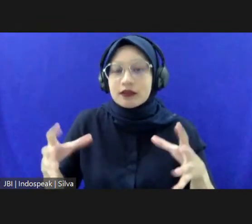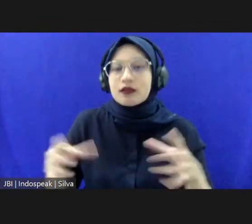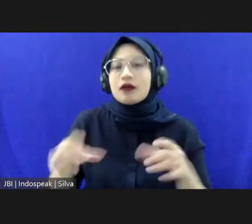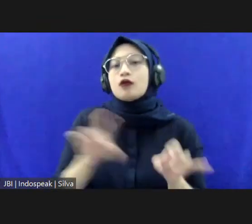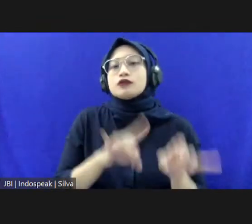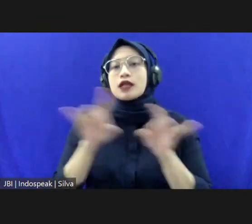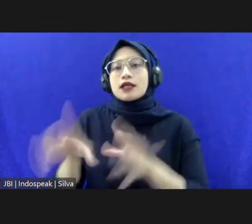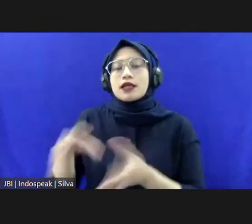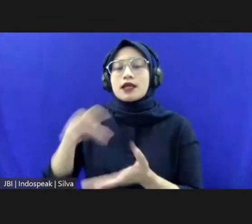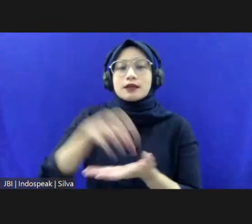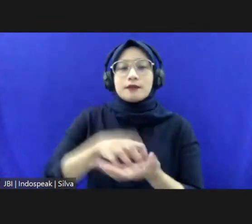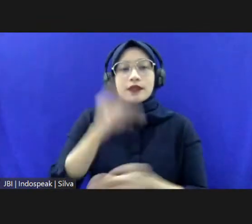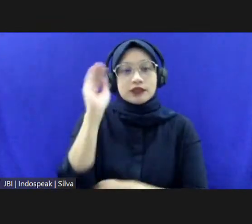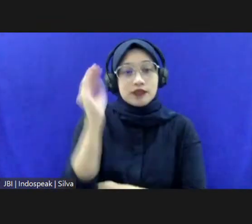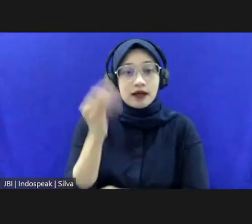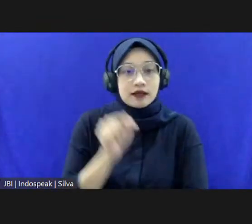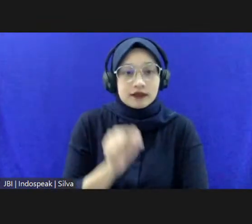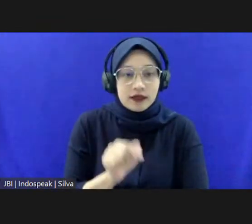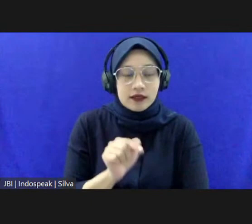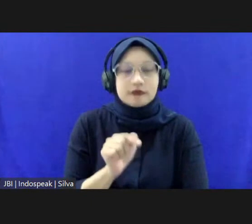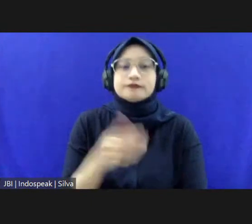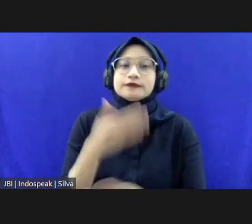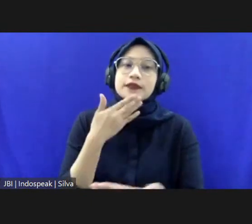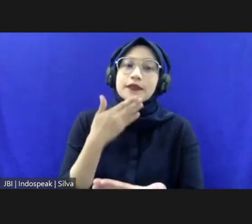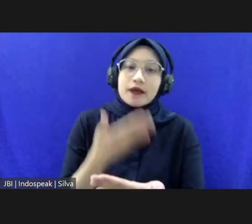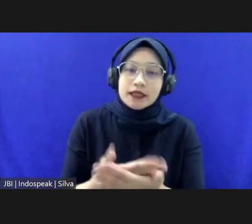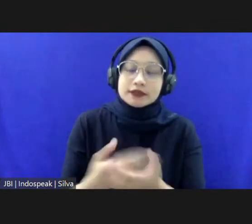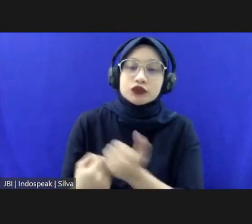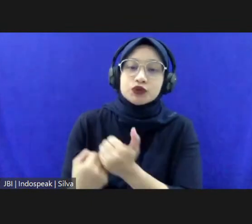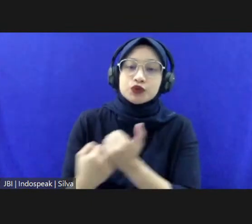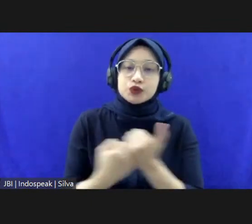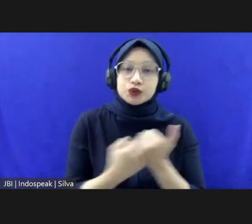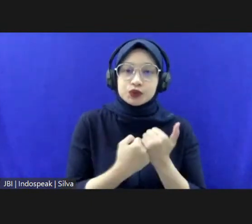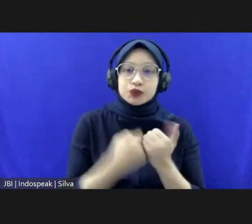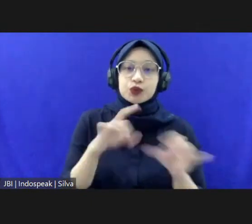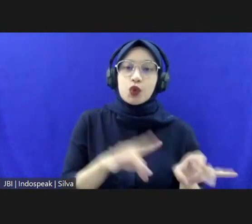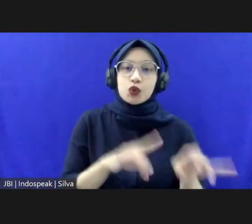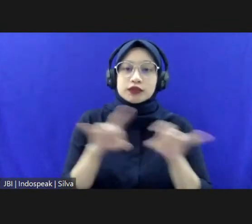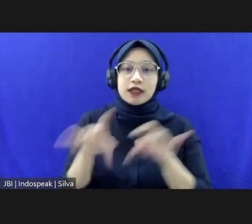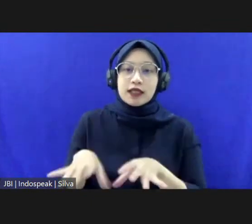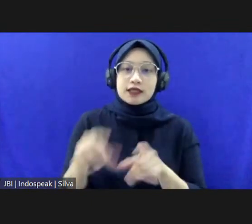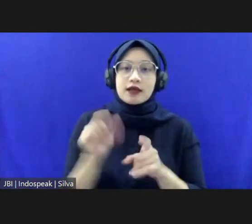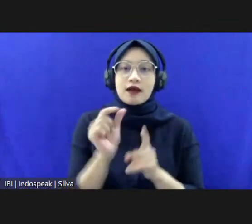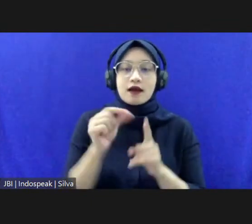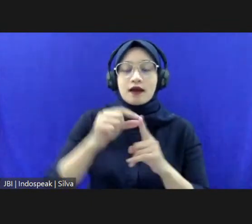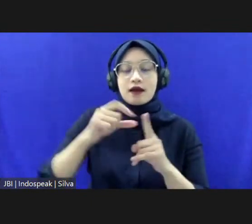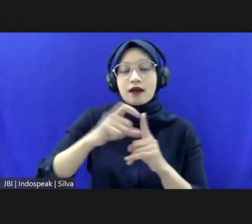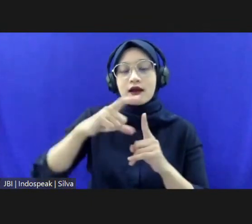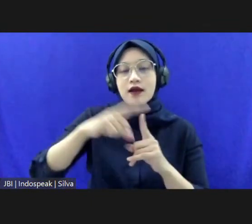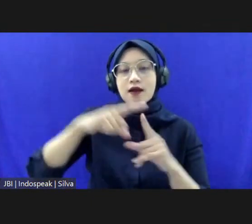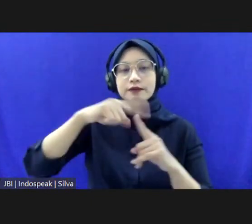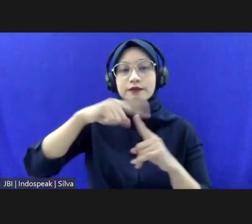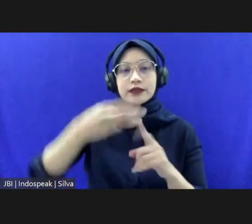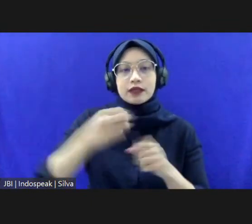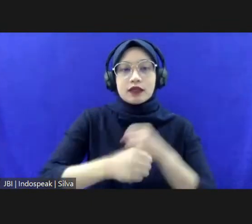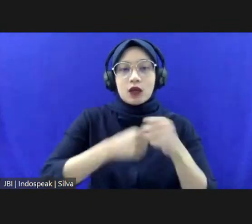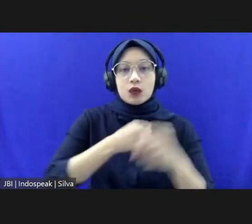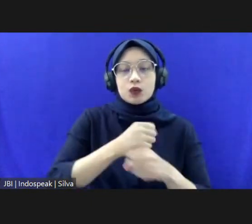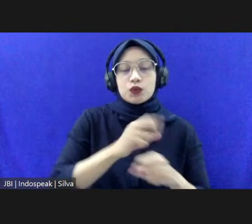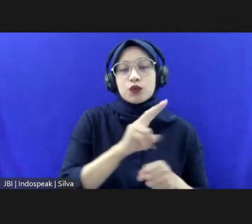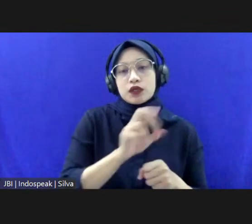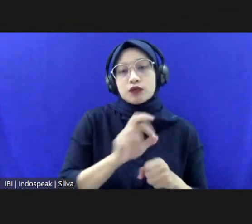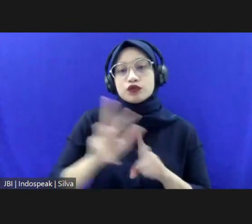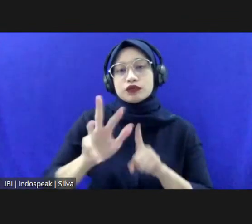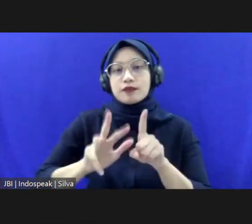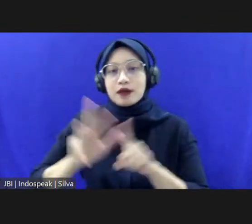been conducting since its inauguration back in 2019. It would not have been successful without